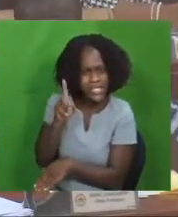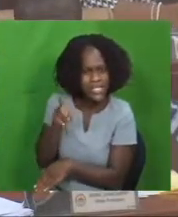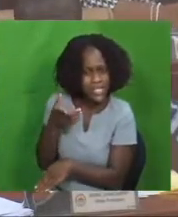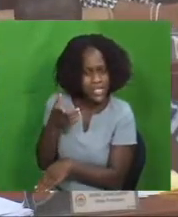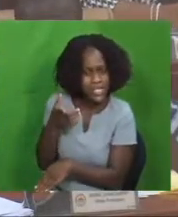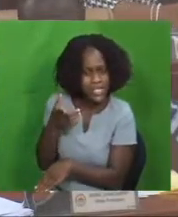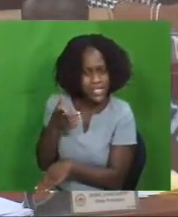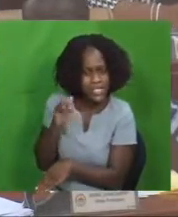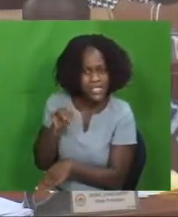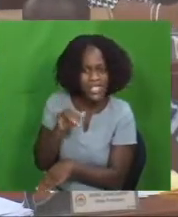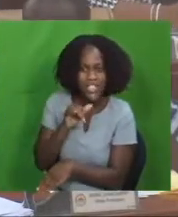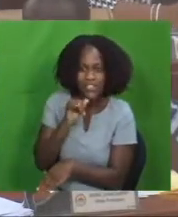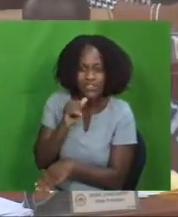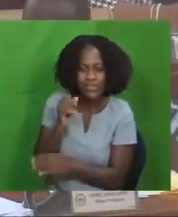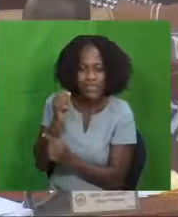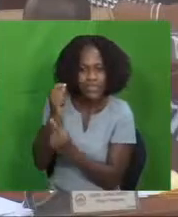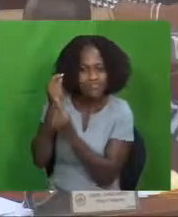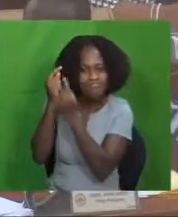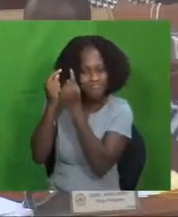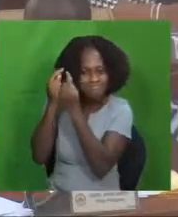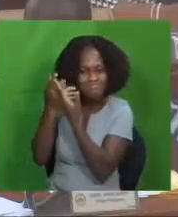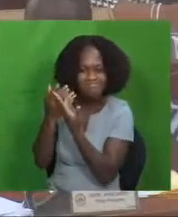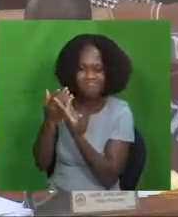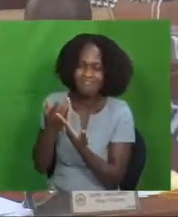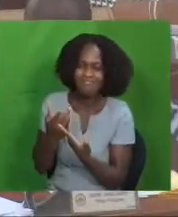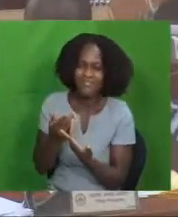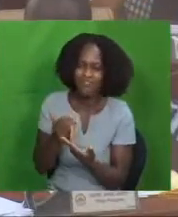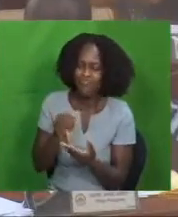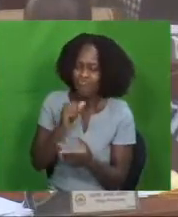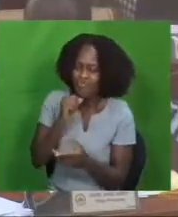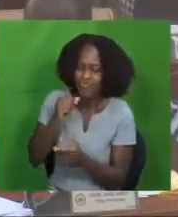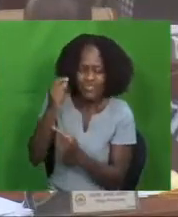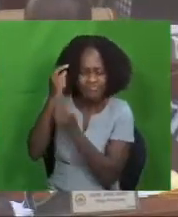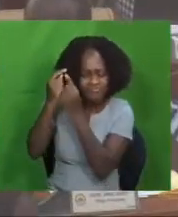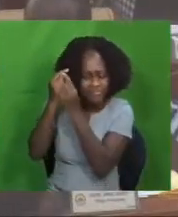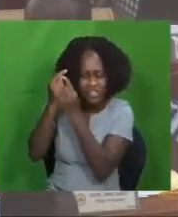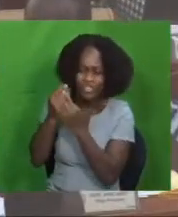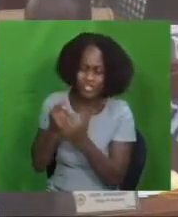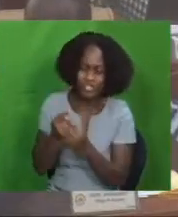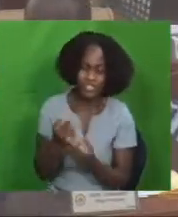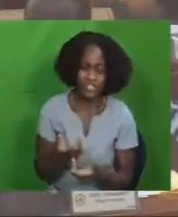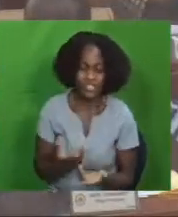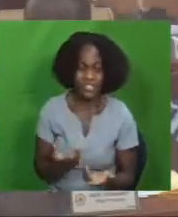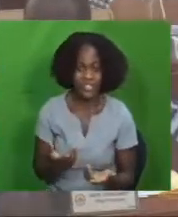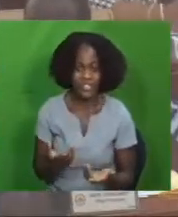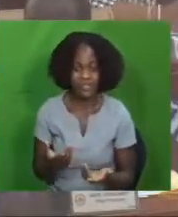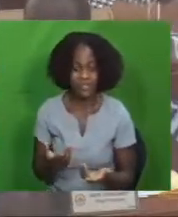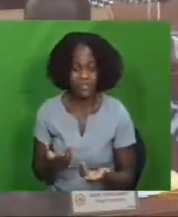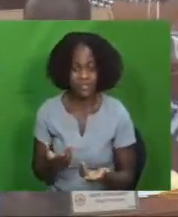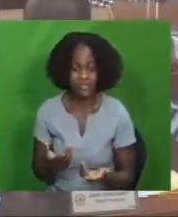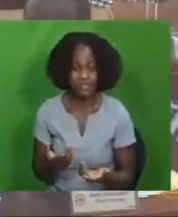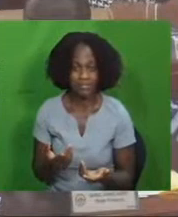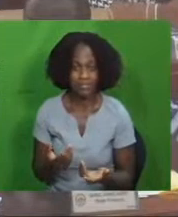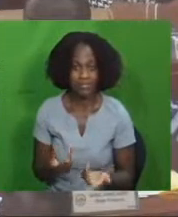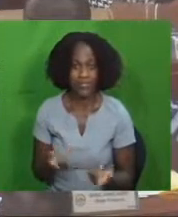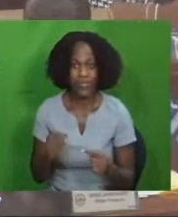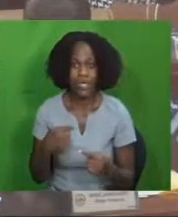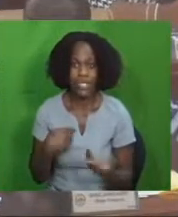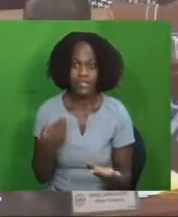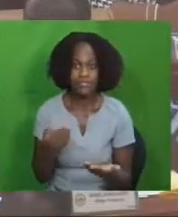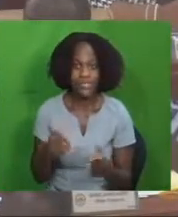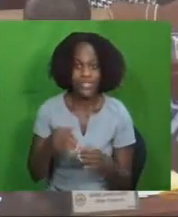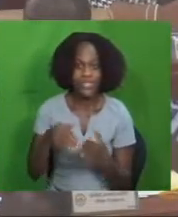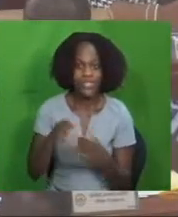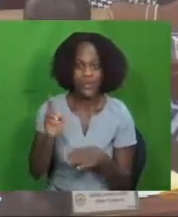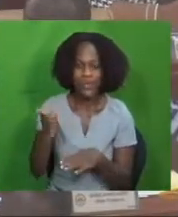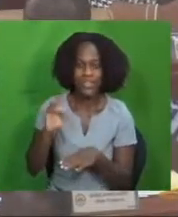is insensitivity of the highest order. Mr. Speaker, when I send 1,000 Ghana